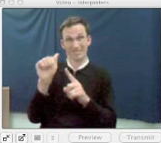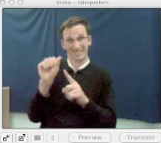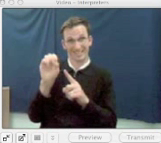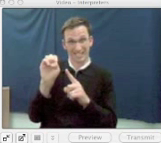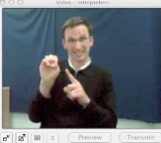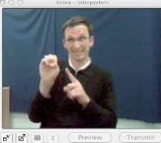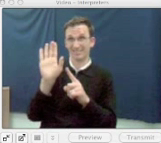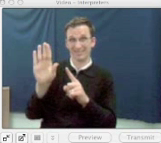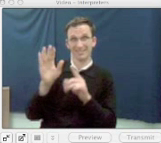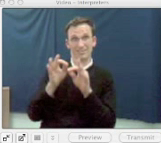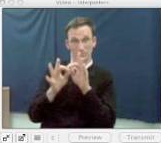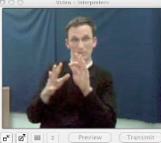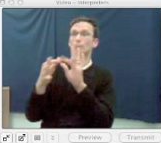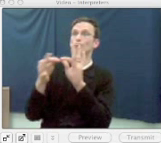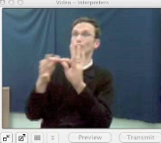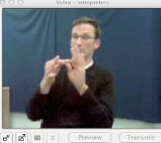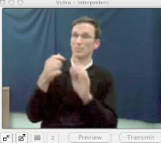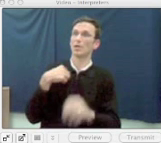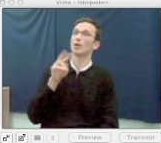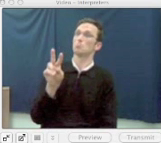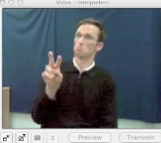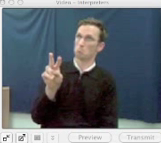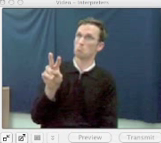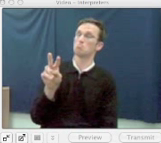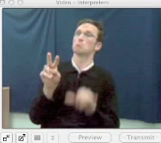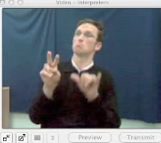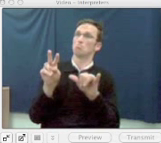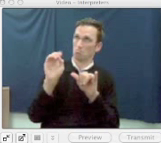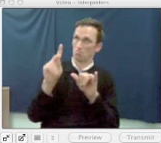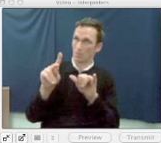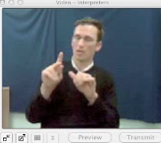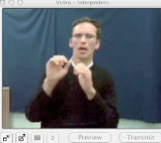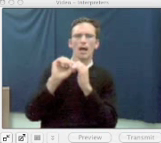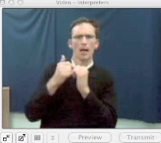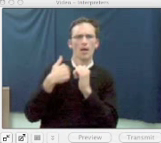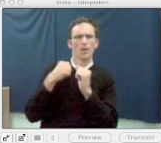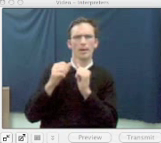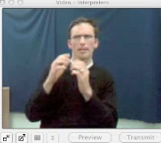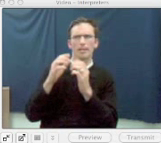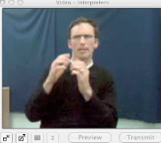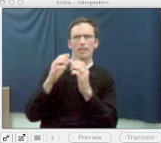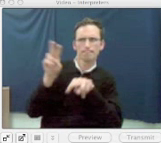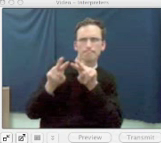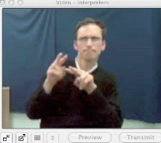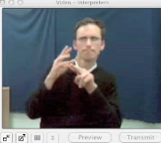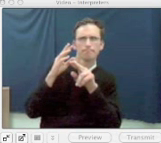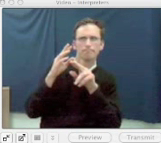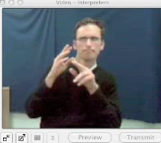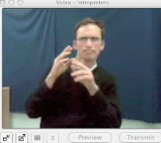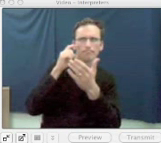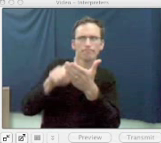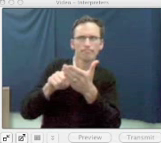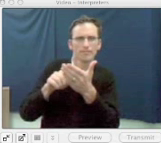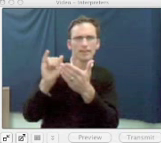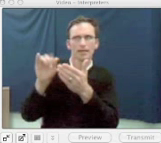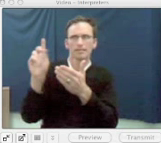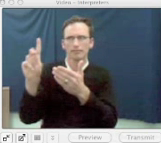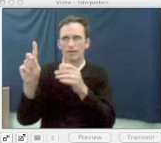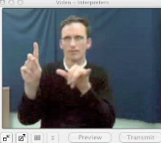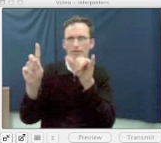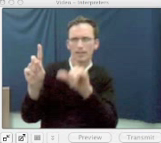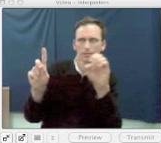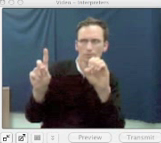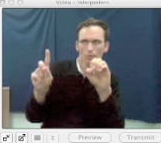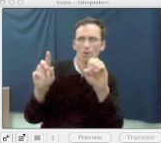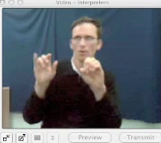to be presented in this way, how to identify when you are hearing demands, controls,